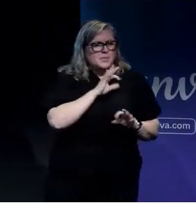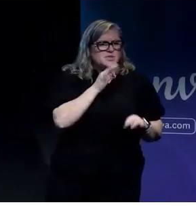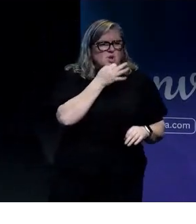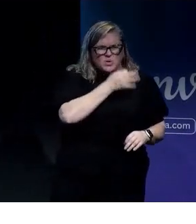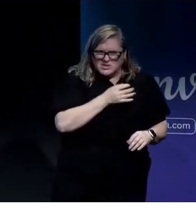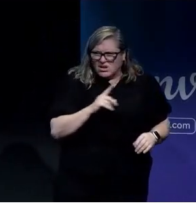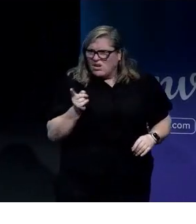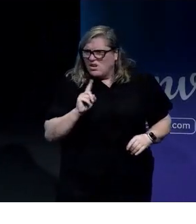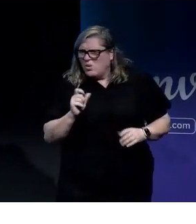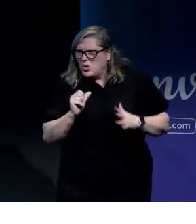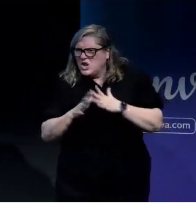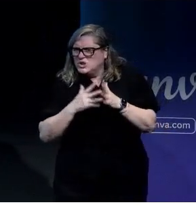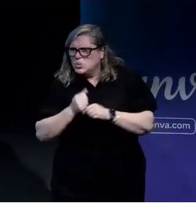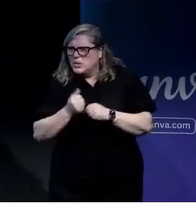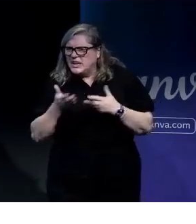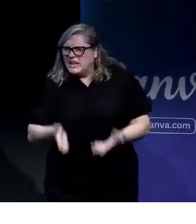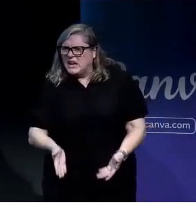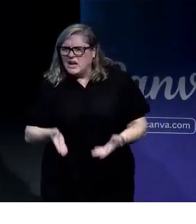person doing here?